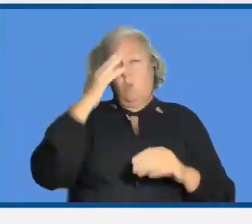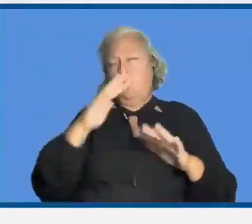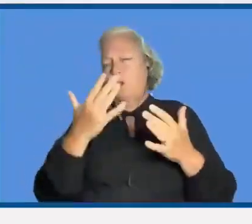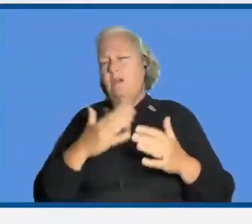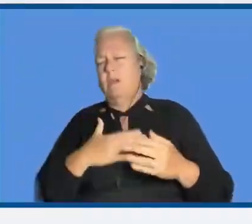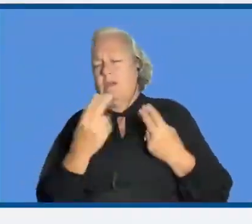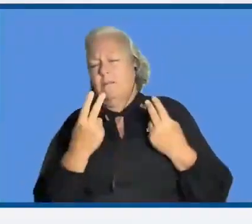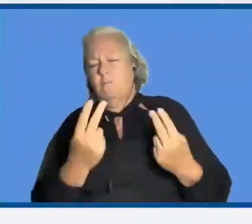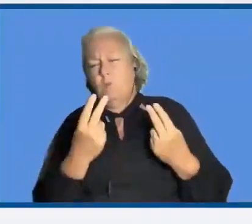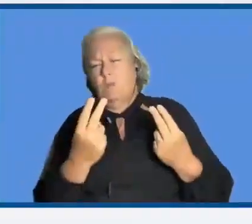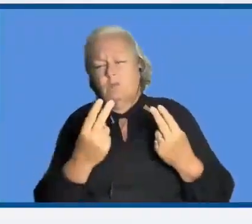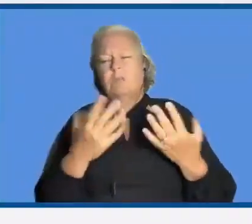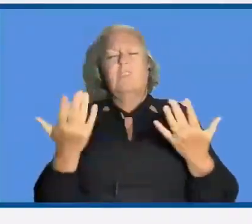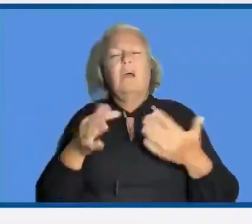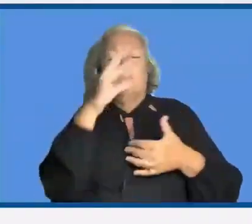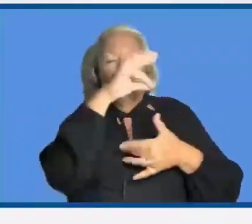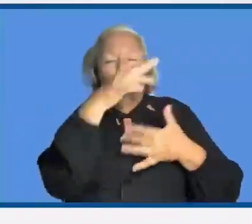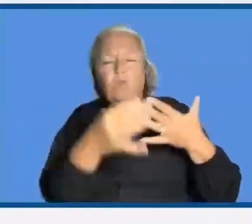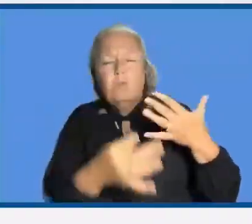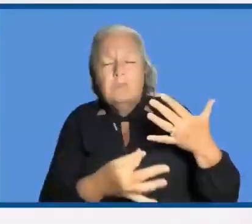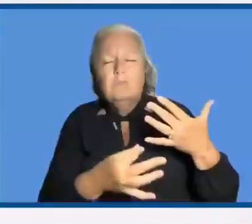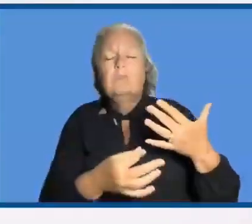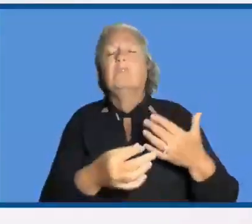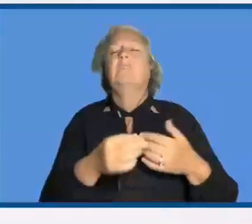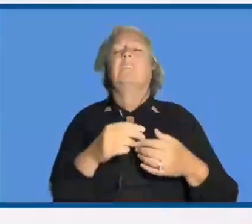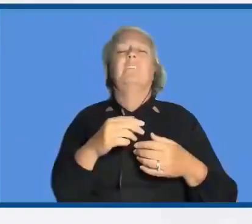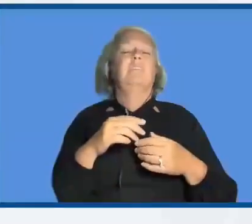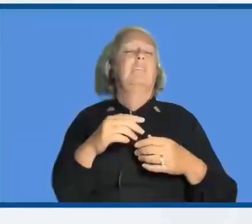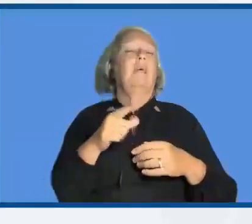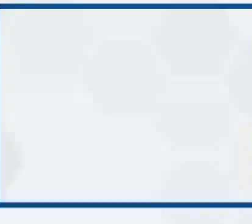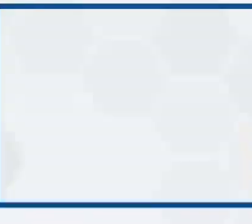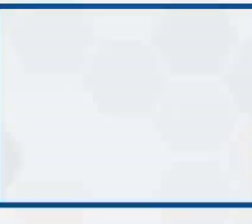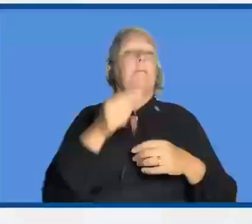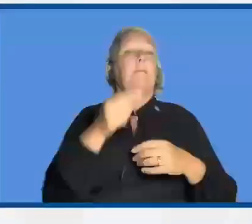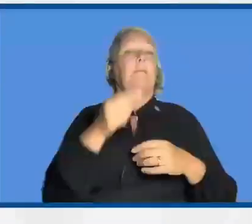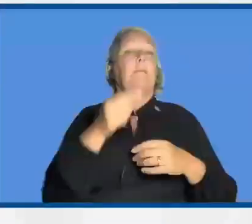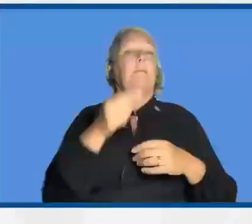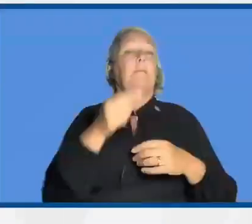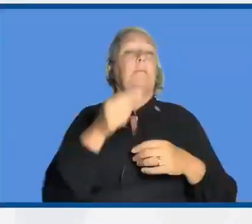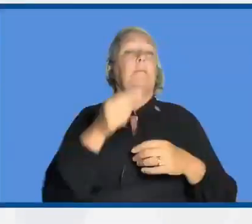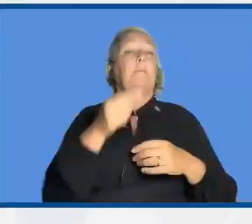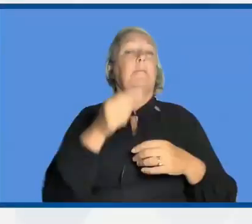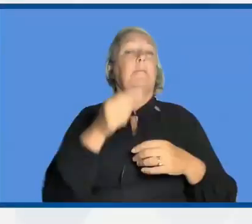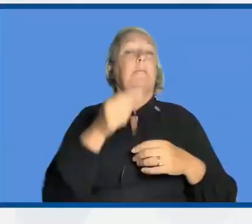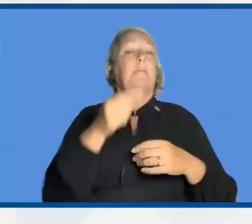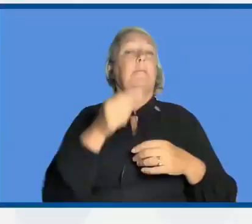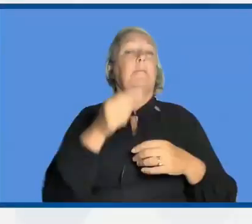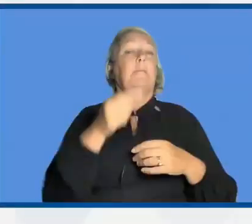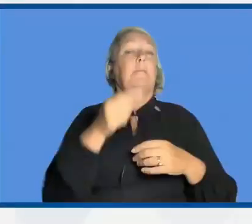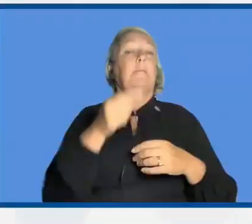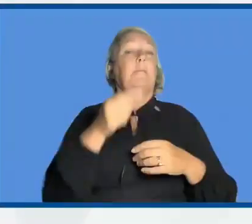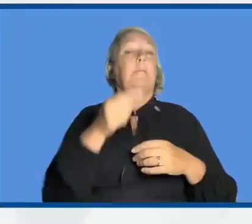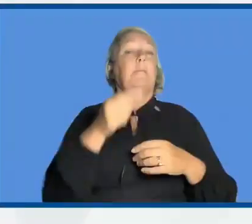articulation between knowledge production and the implementation of public policies.